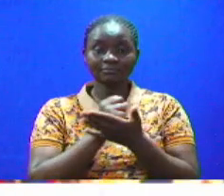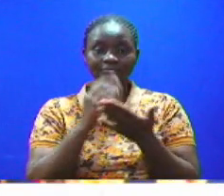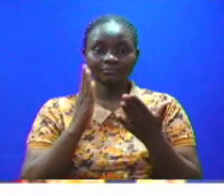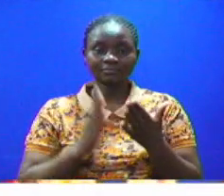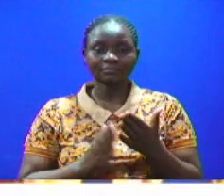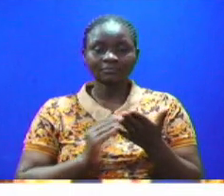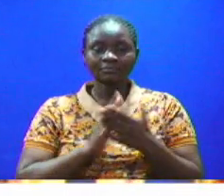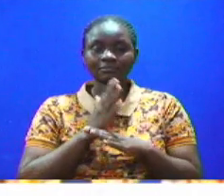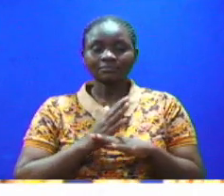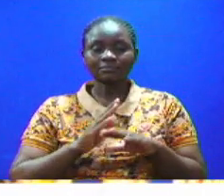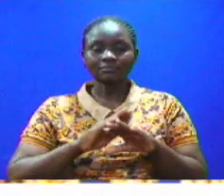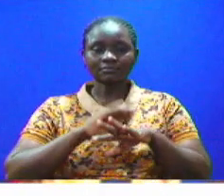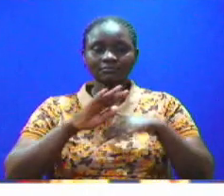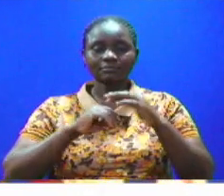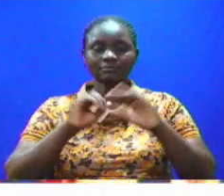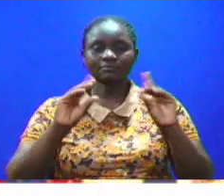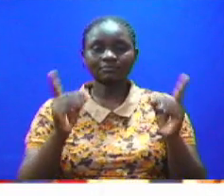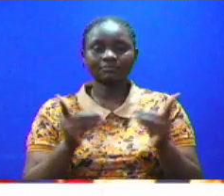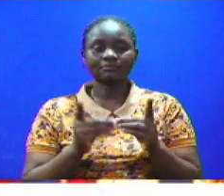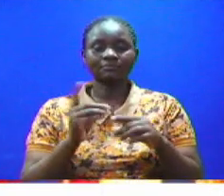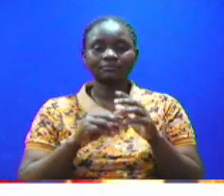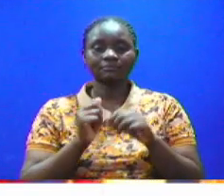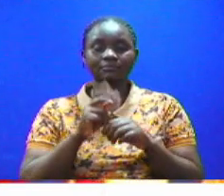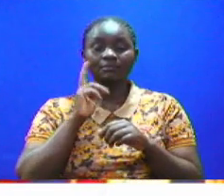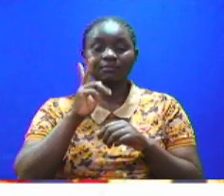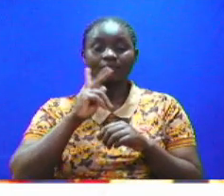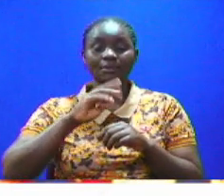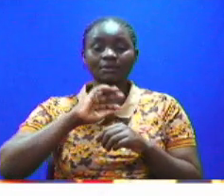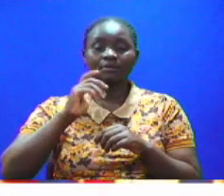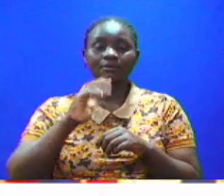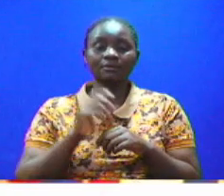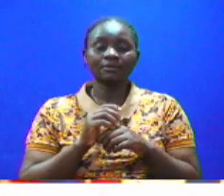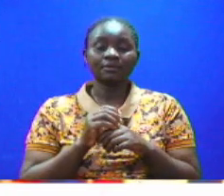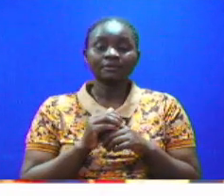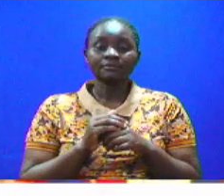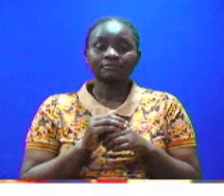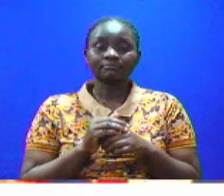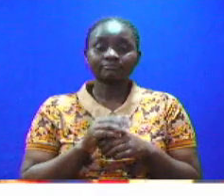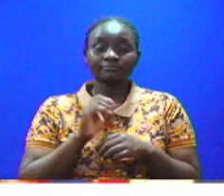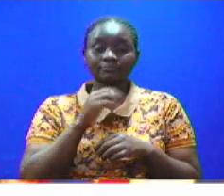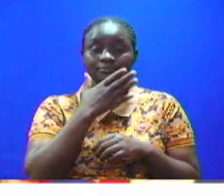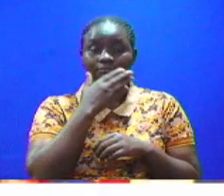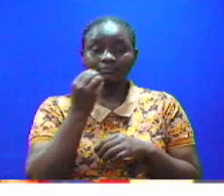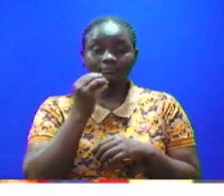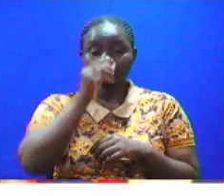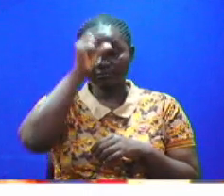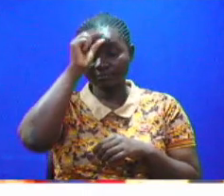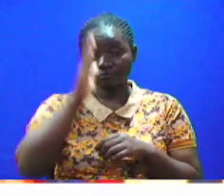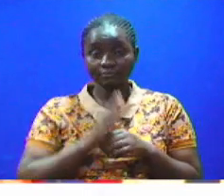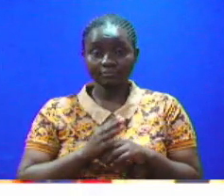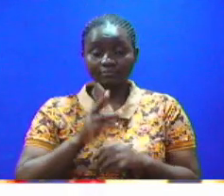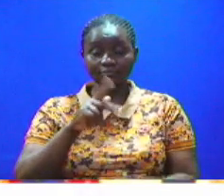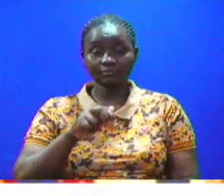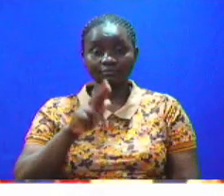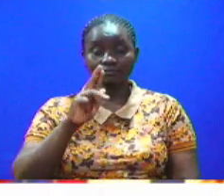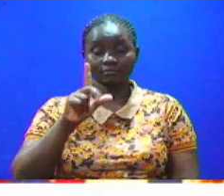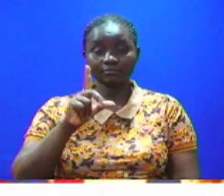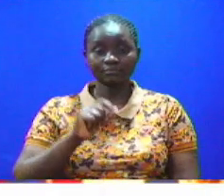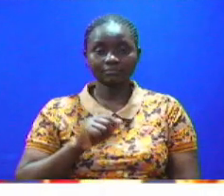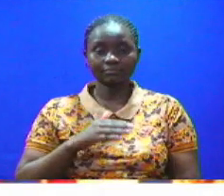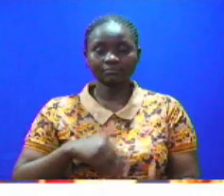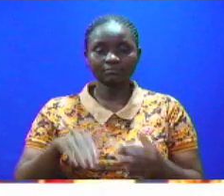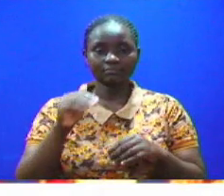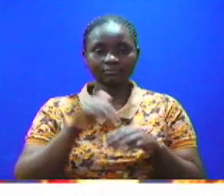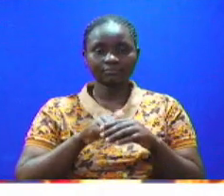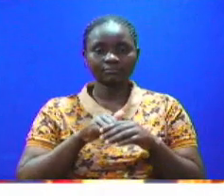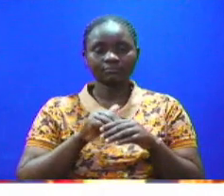across all the departments that are working for the county government of Kisii. His Excellency, the Governor of Kisii, Paul Simbarati, was elected on